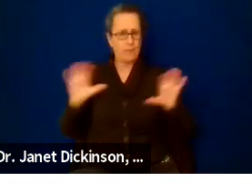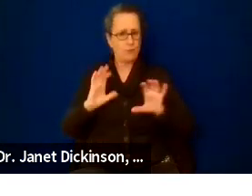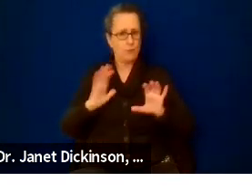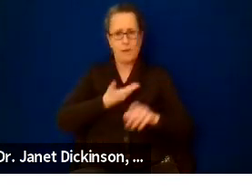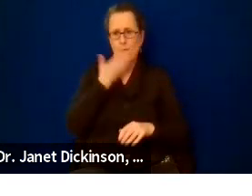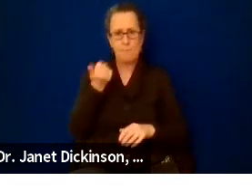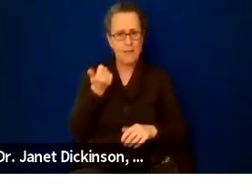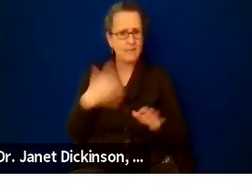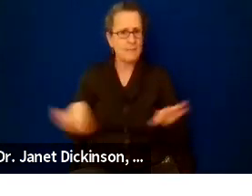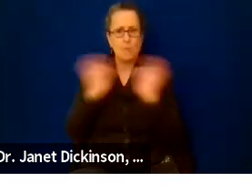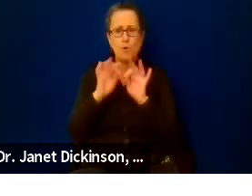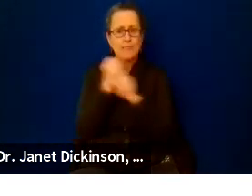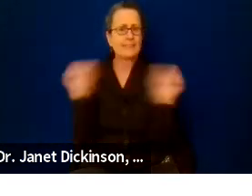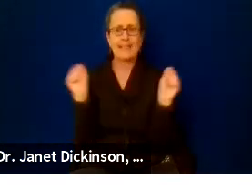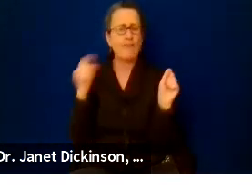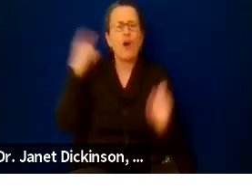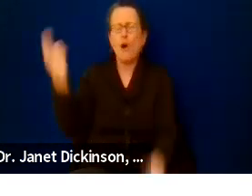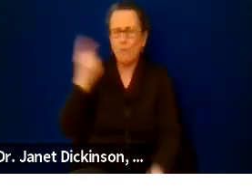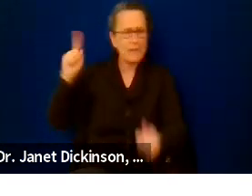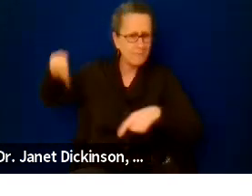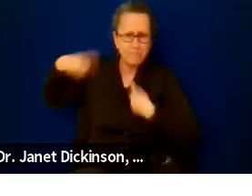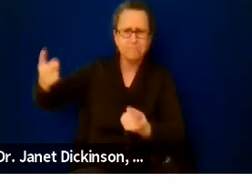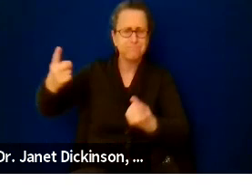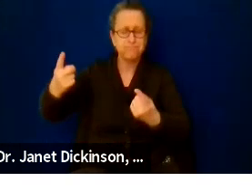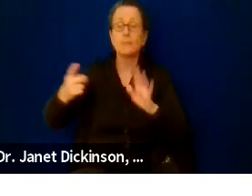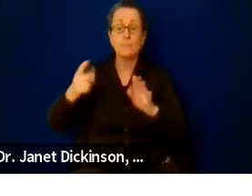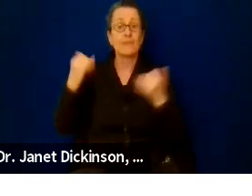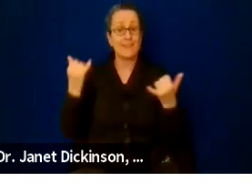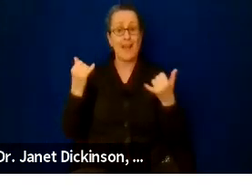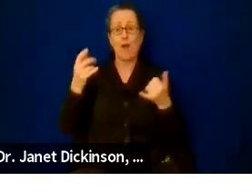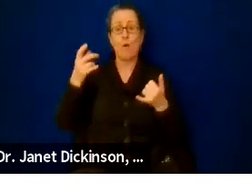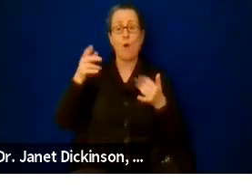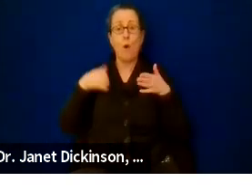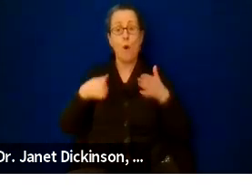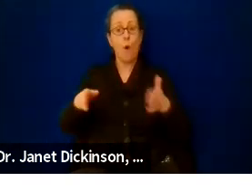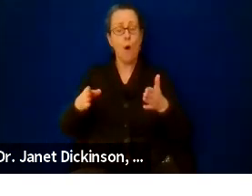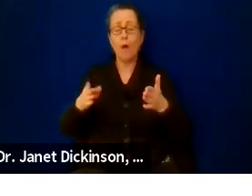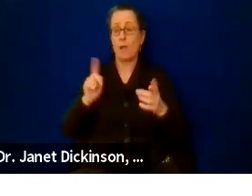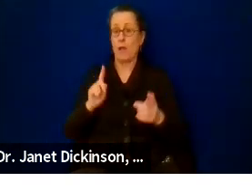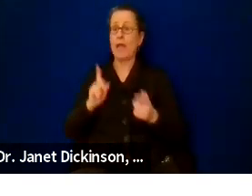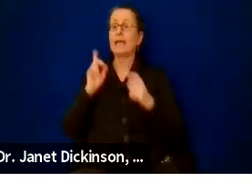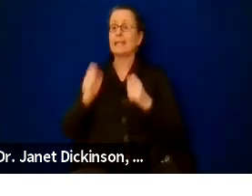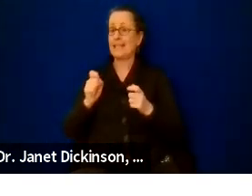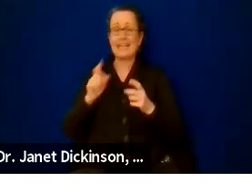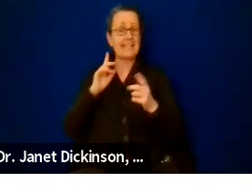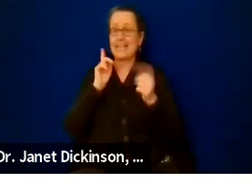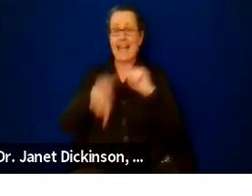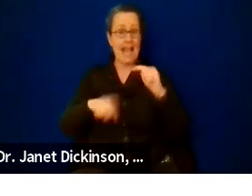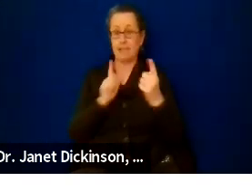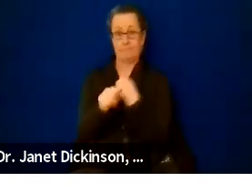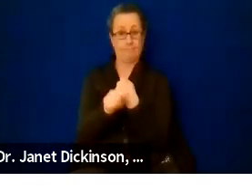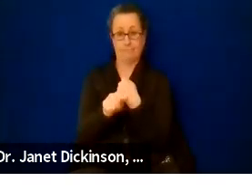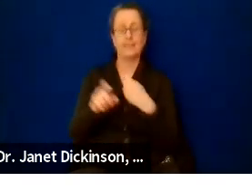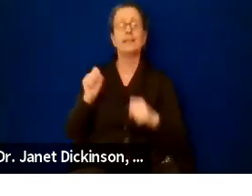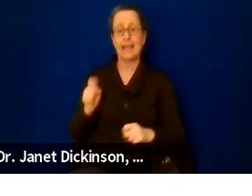or not. Right now, we have one-way hallways in place so that folks can travel the same direction on each